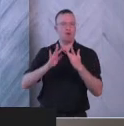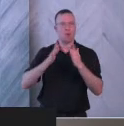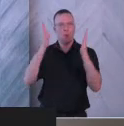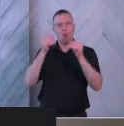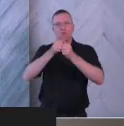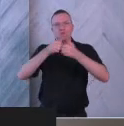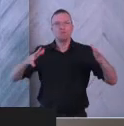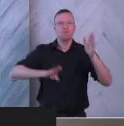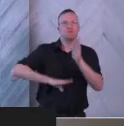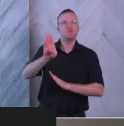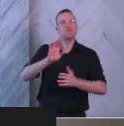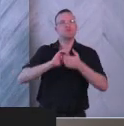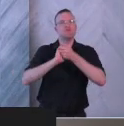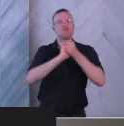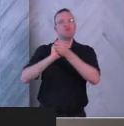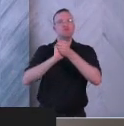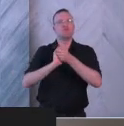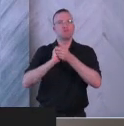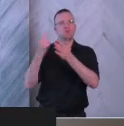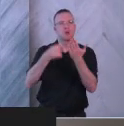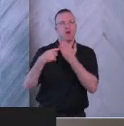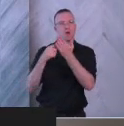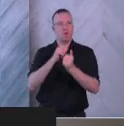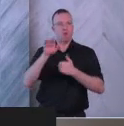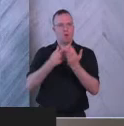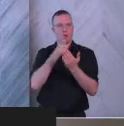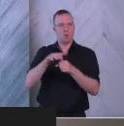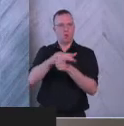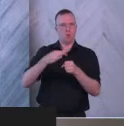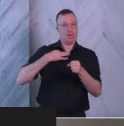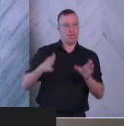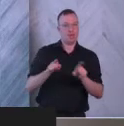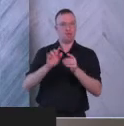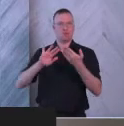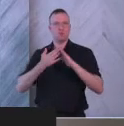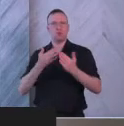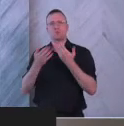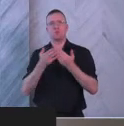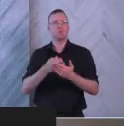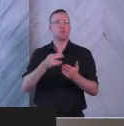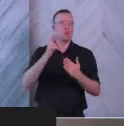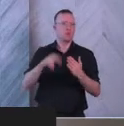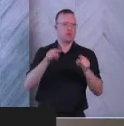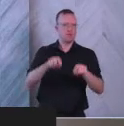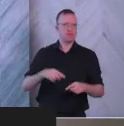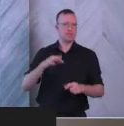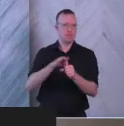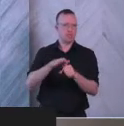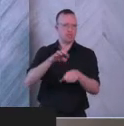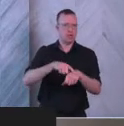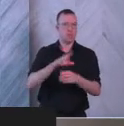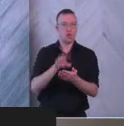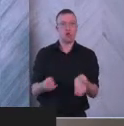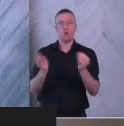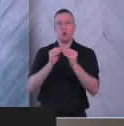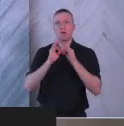build a strong relationship and dialogue with all of our local candidates and communities, regardless of the results of this election period. To learn more about